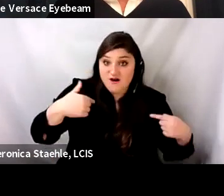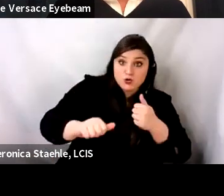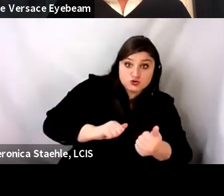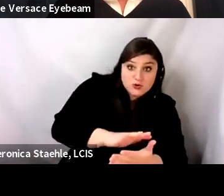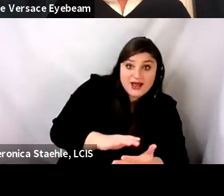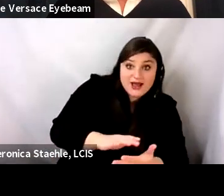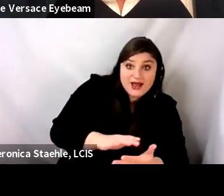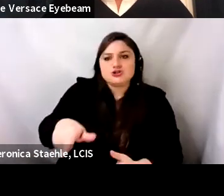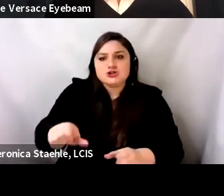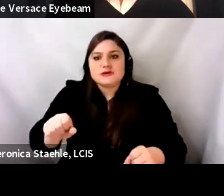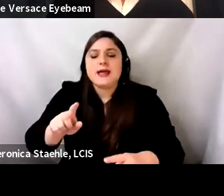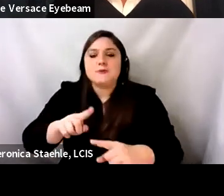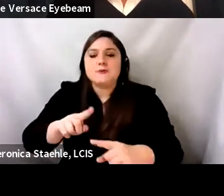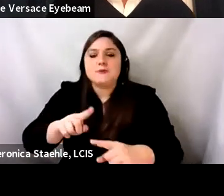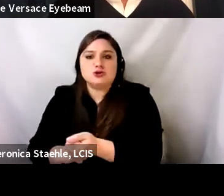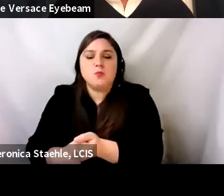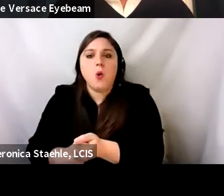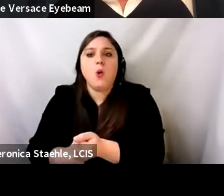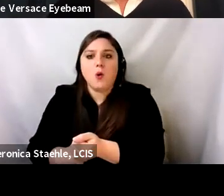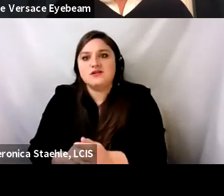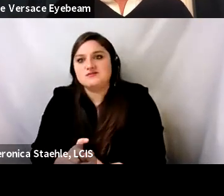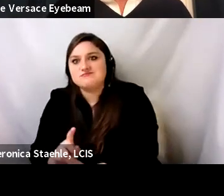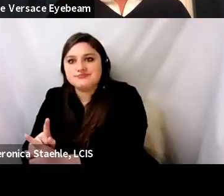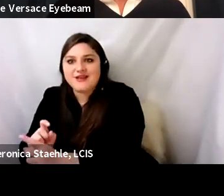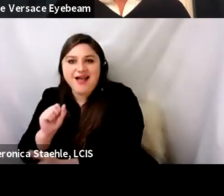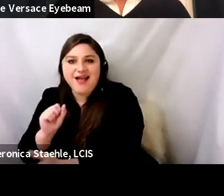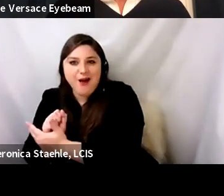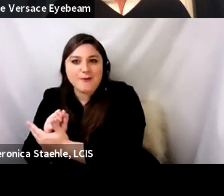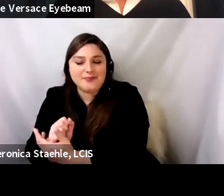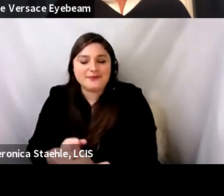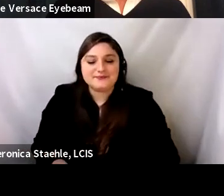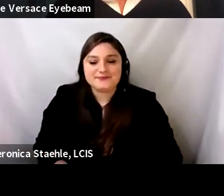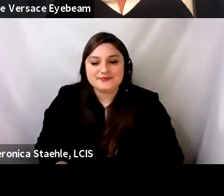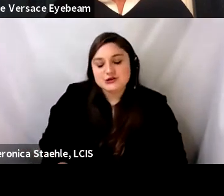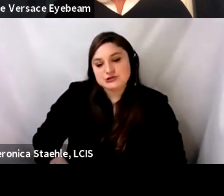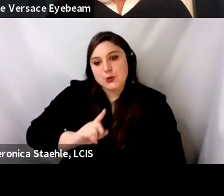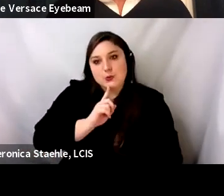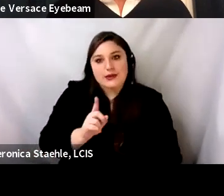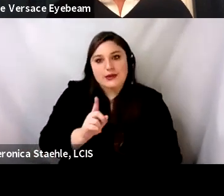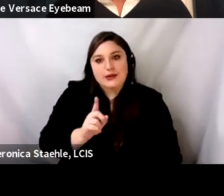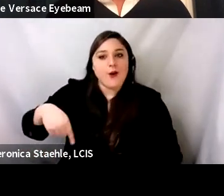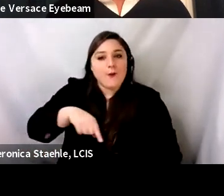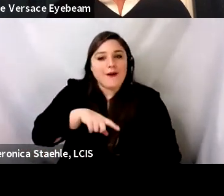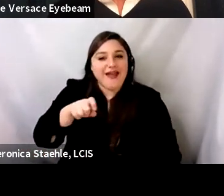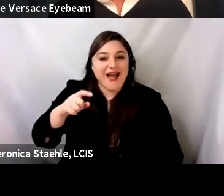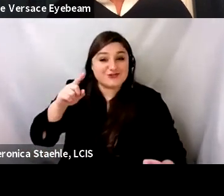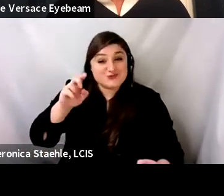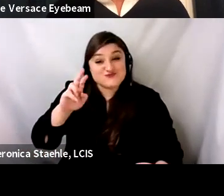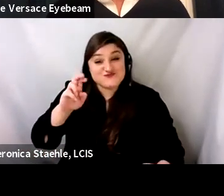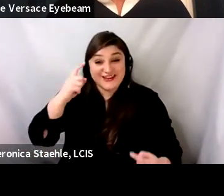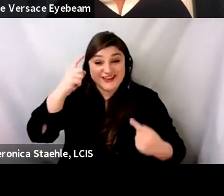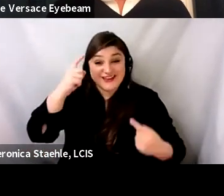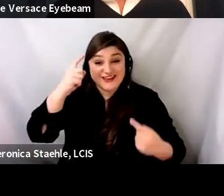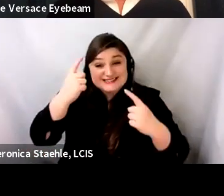I know going forward, there's certainly thinking around the role of chair and the role of other